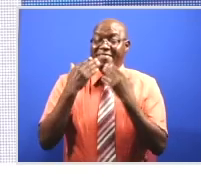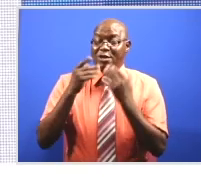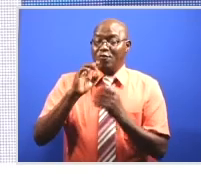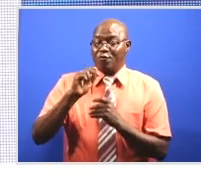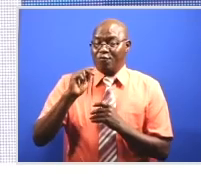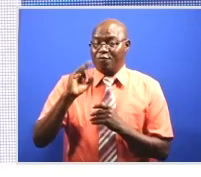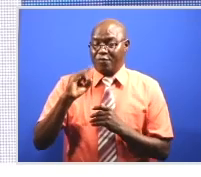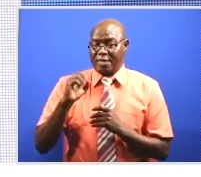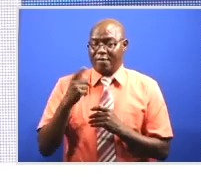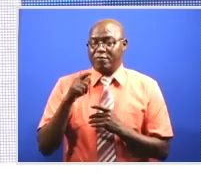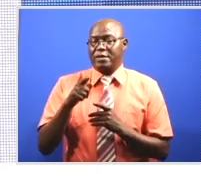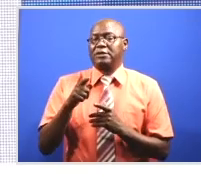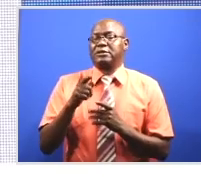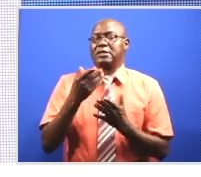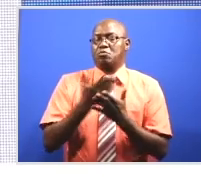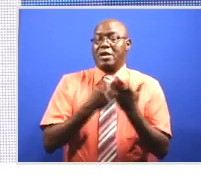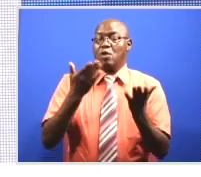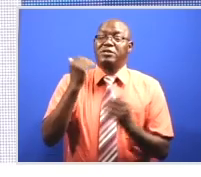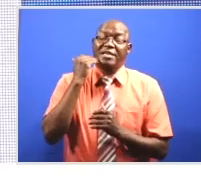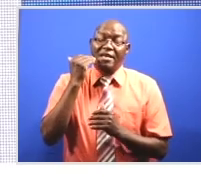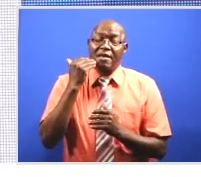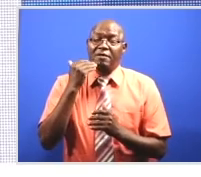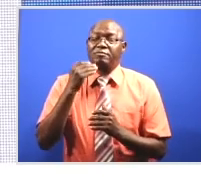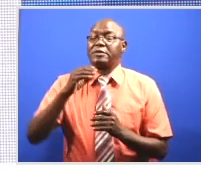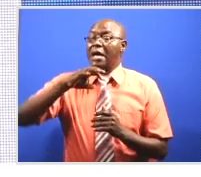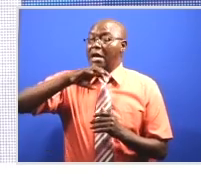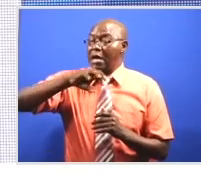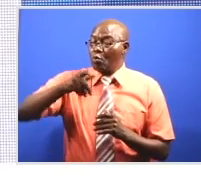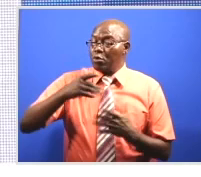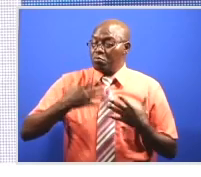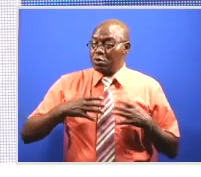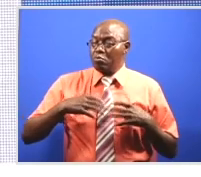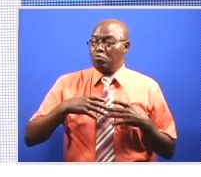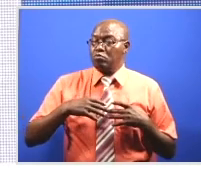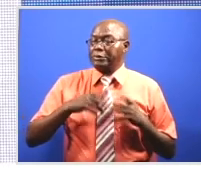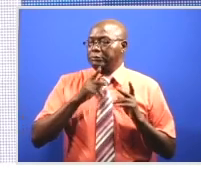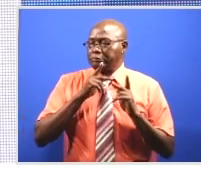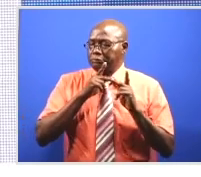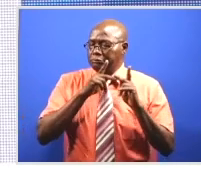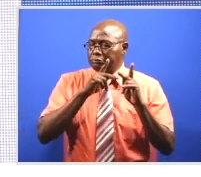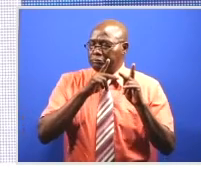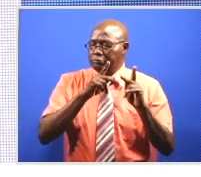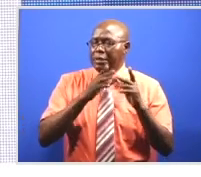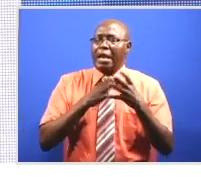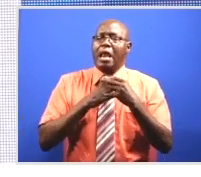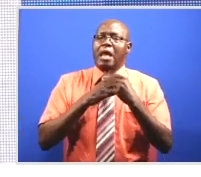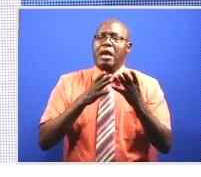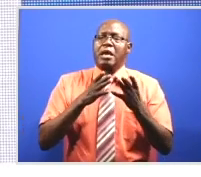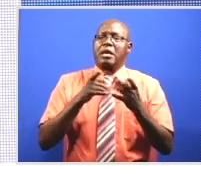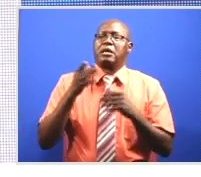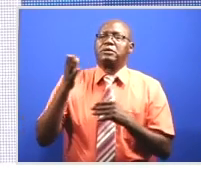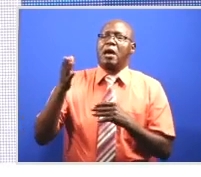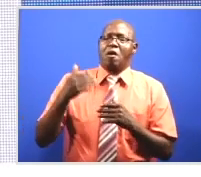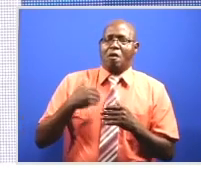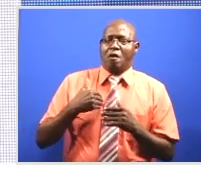Now, the residents of Ugenya in Siaya County are up in arms over the reluctance of their leaders to push for the completion of a